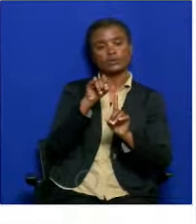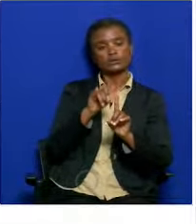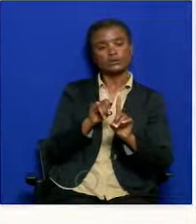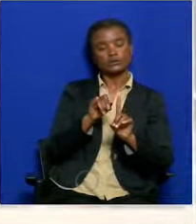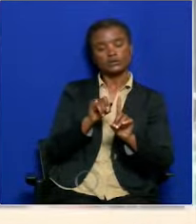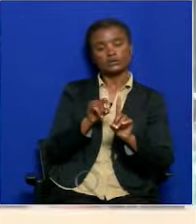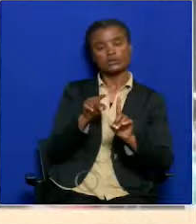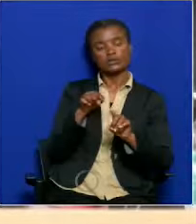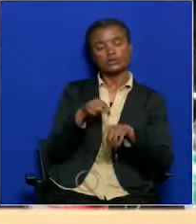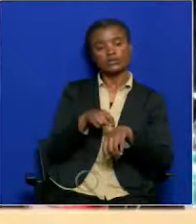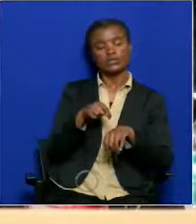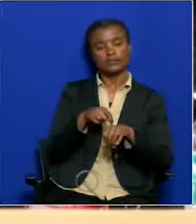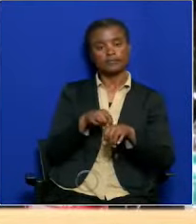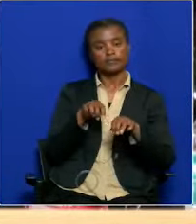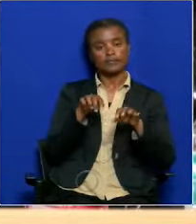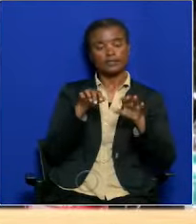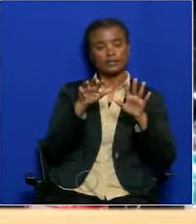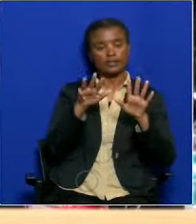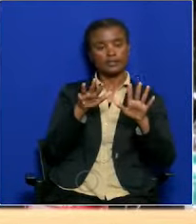And then